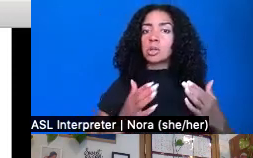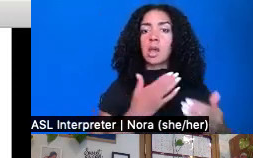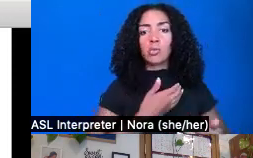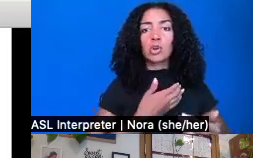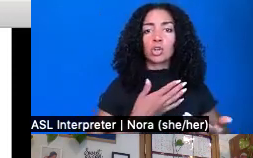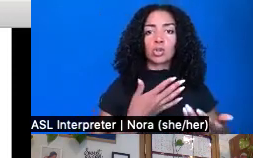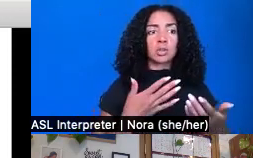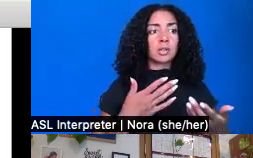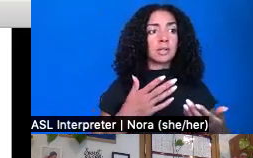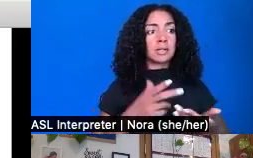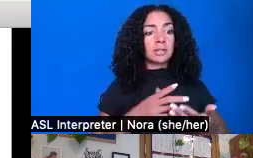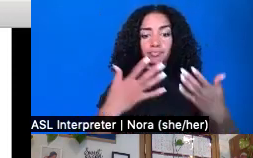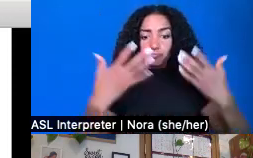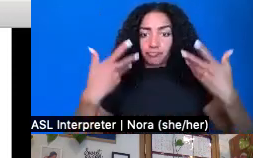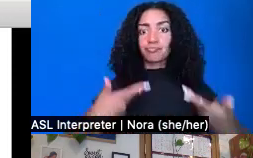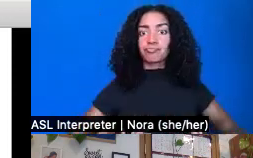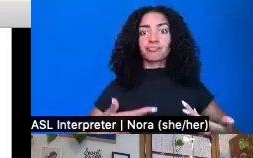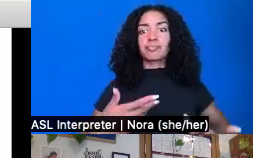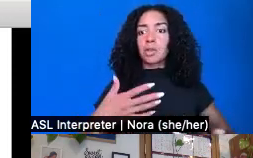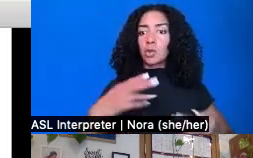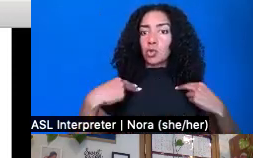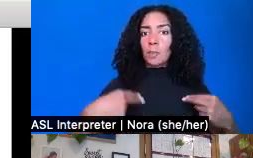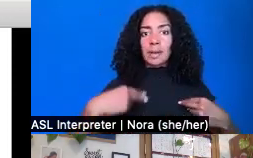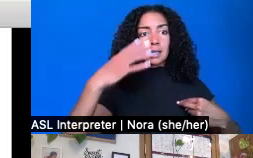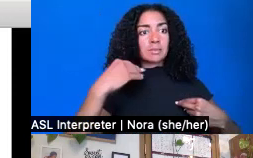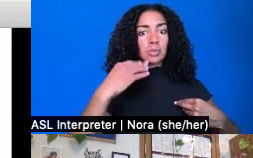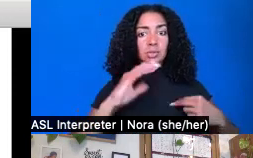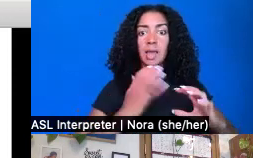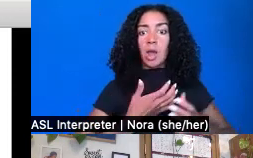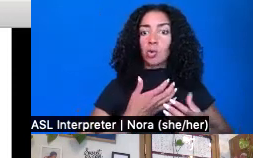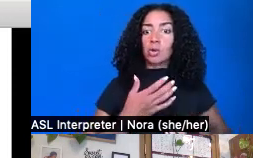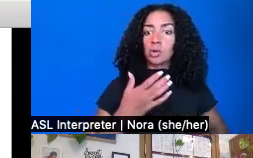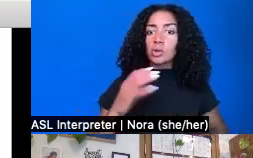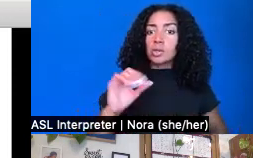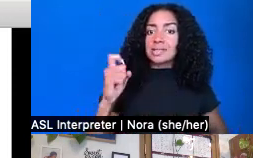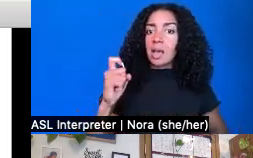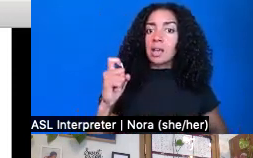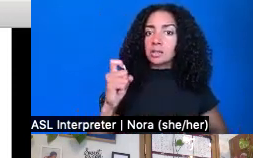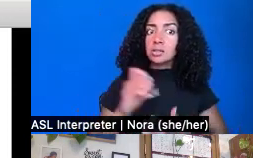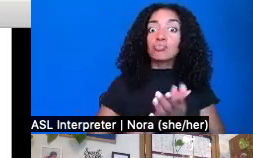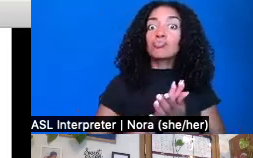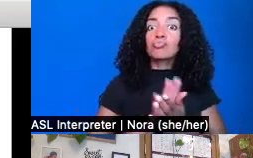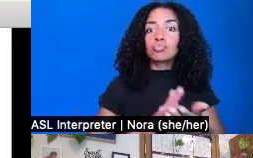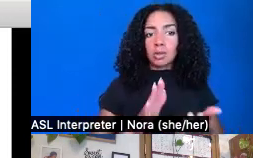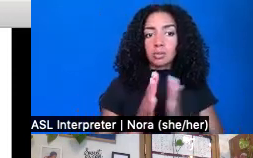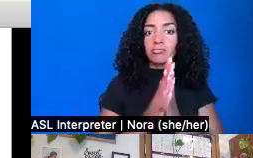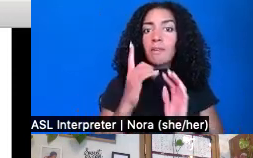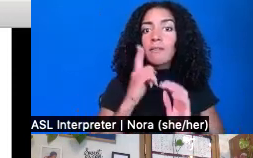human beingness, we have sex, our sex drive is a very powerful